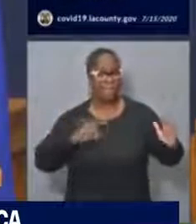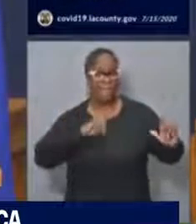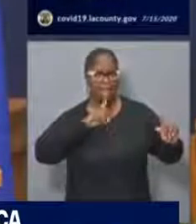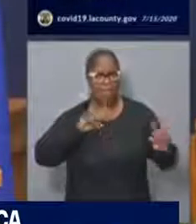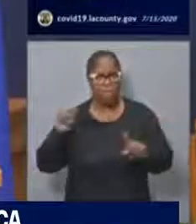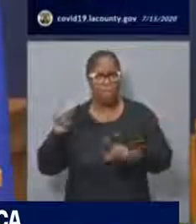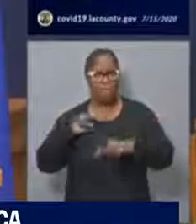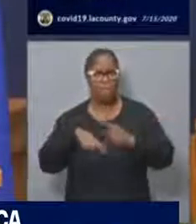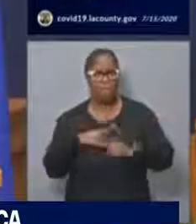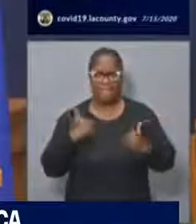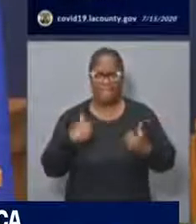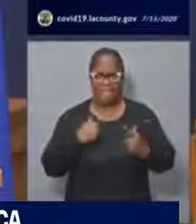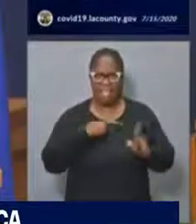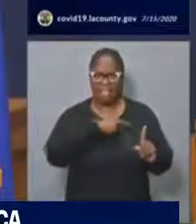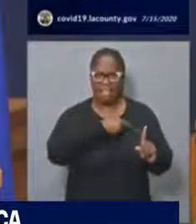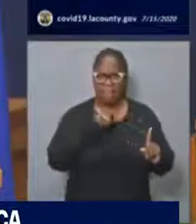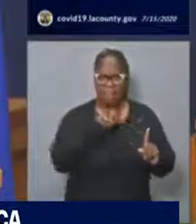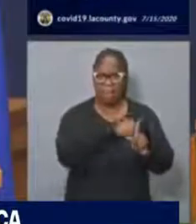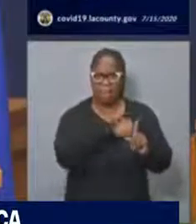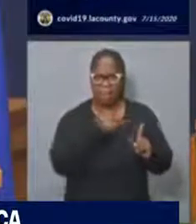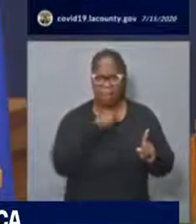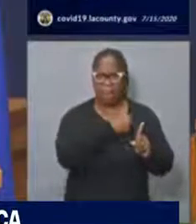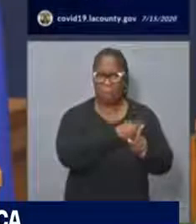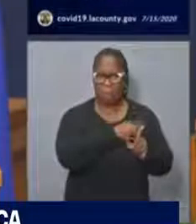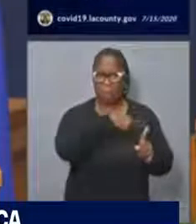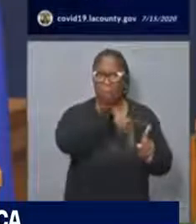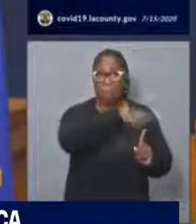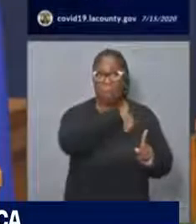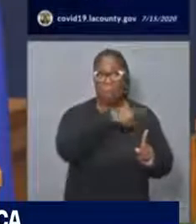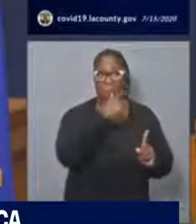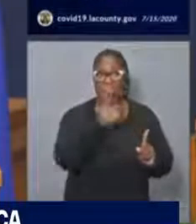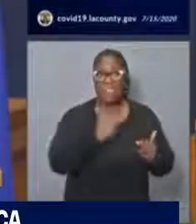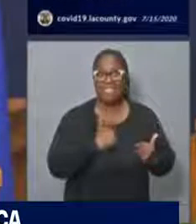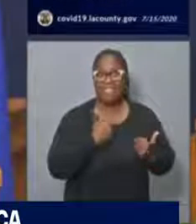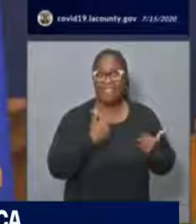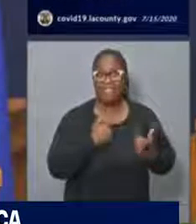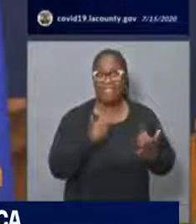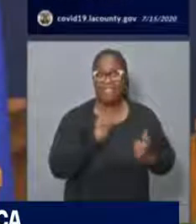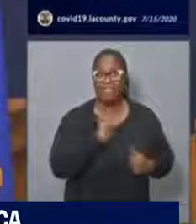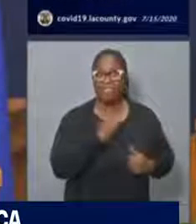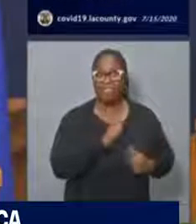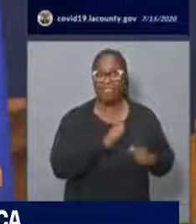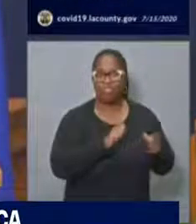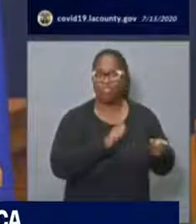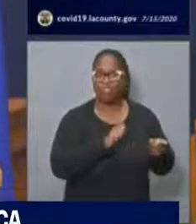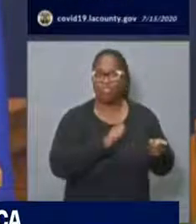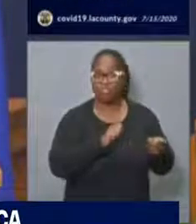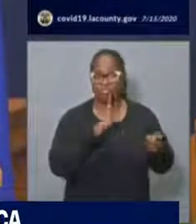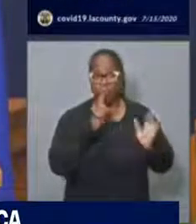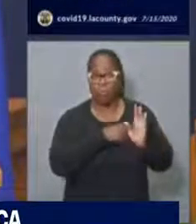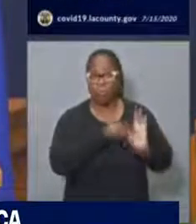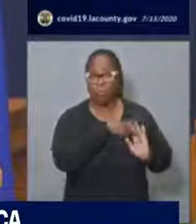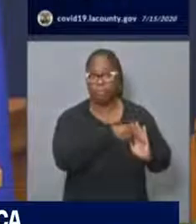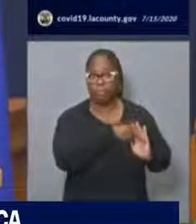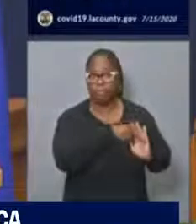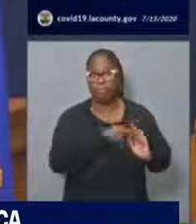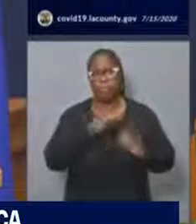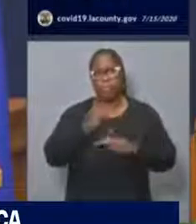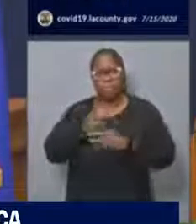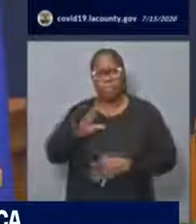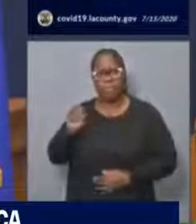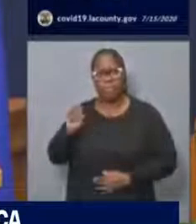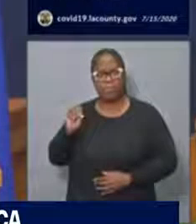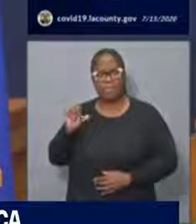to people in the younger age group. And I hope folks are taking note. I really appreciated what Supervisor Solis was saying about the fact